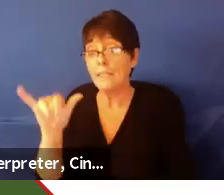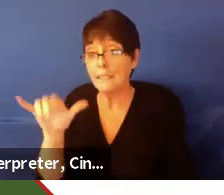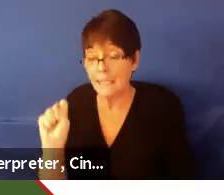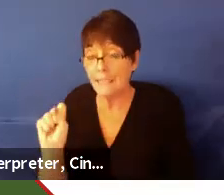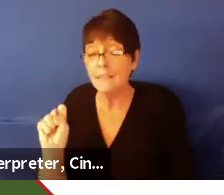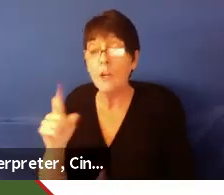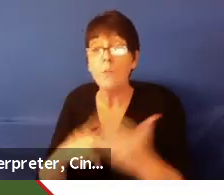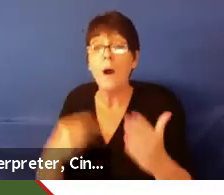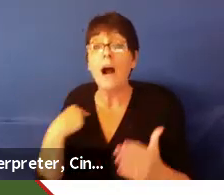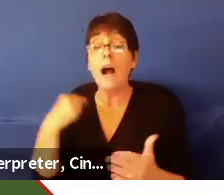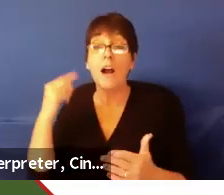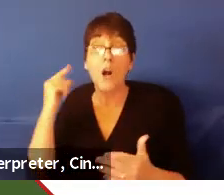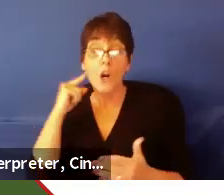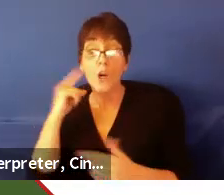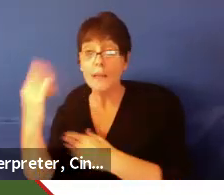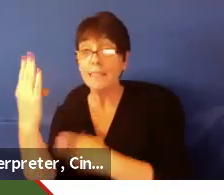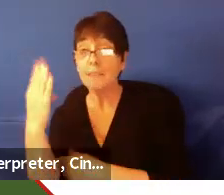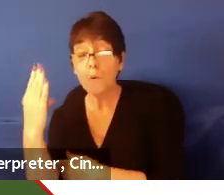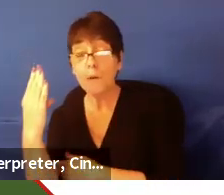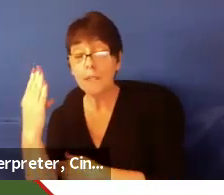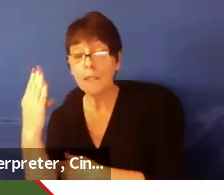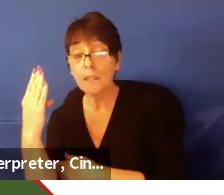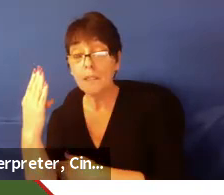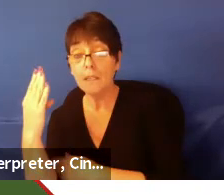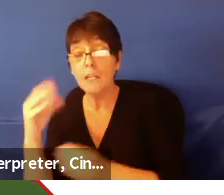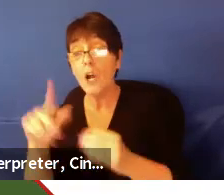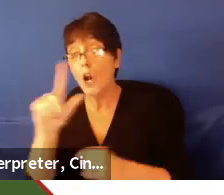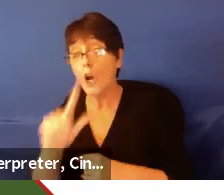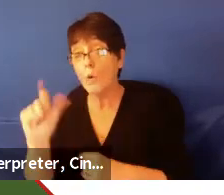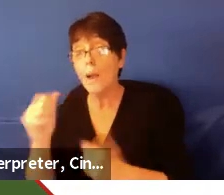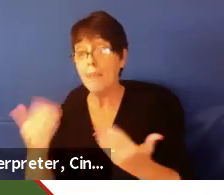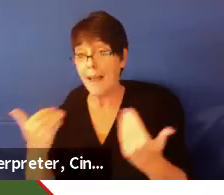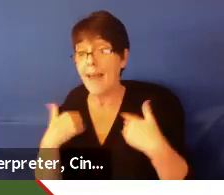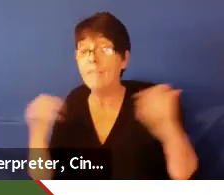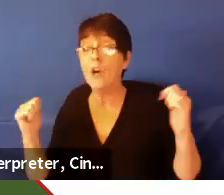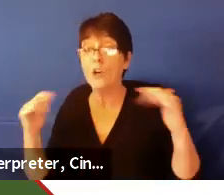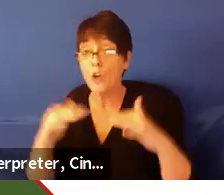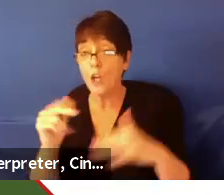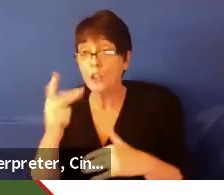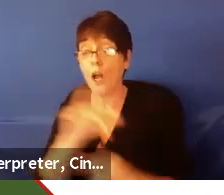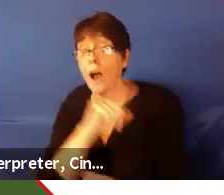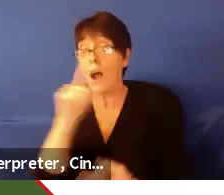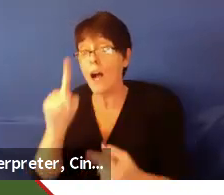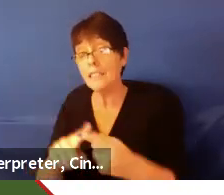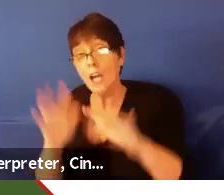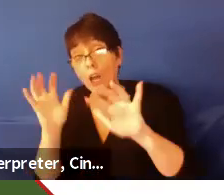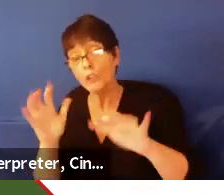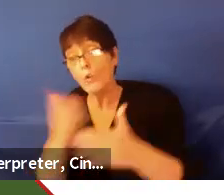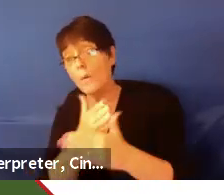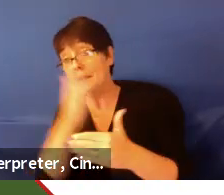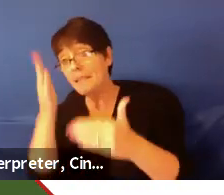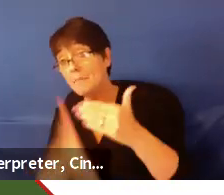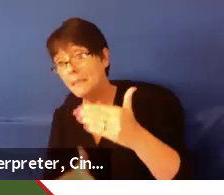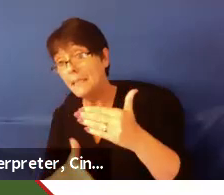I do know and heard this morning is that Louisiana may have congregate shelters until the storm passes, and then